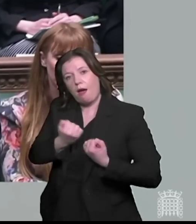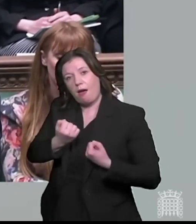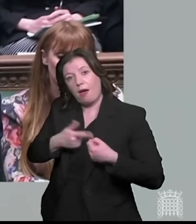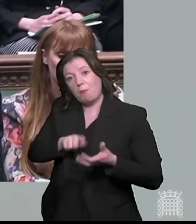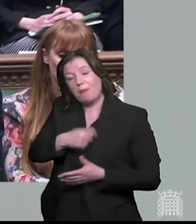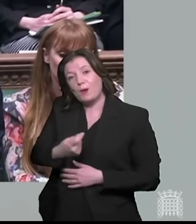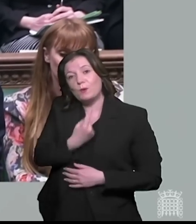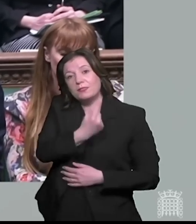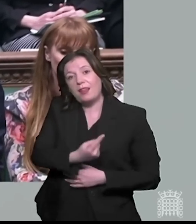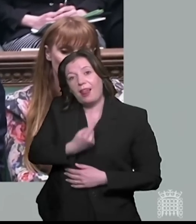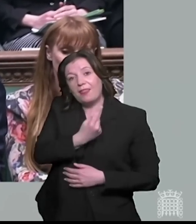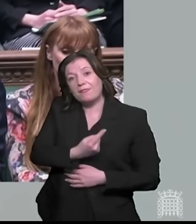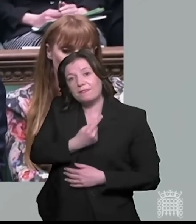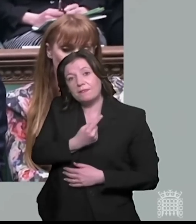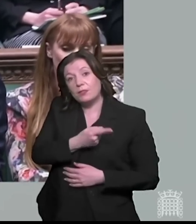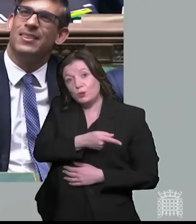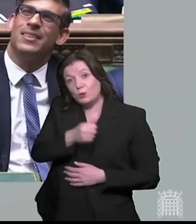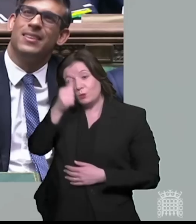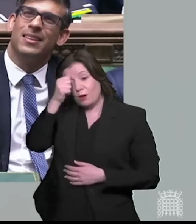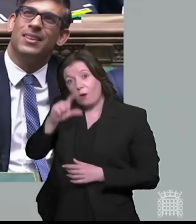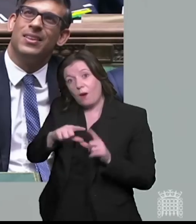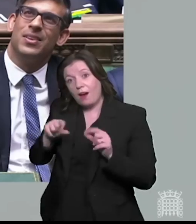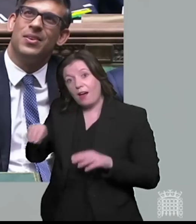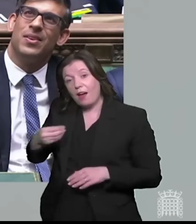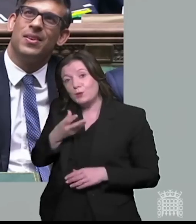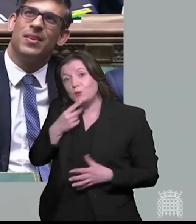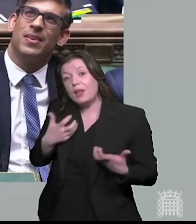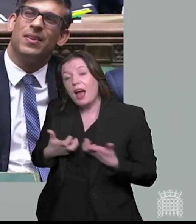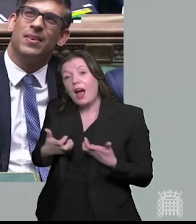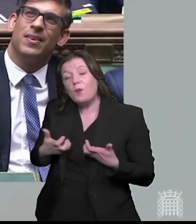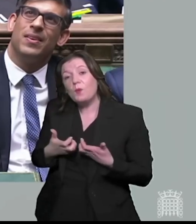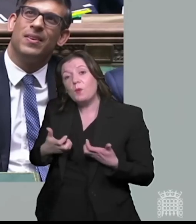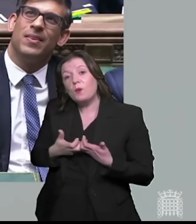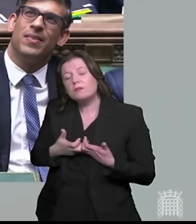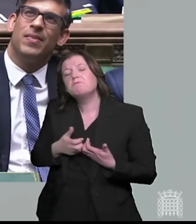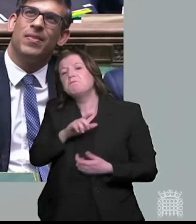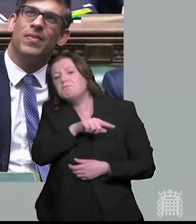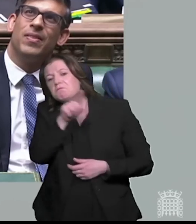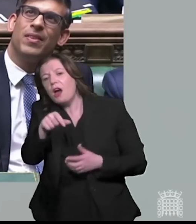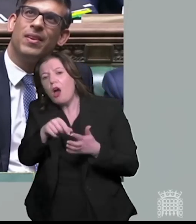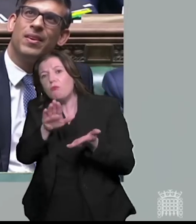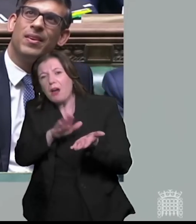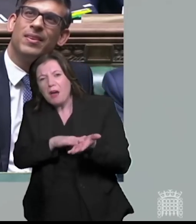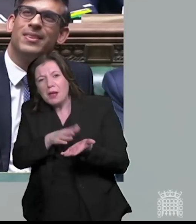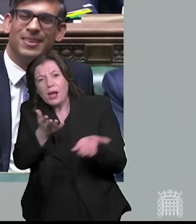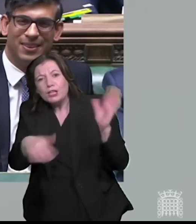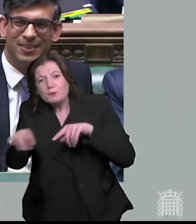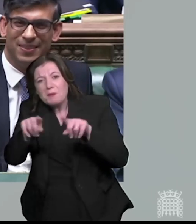sake, make sure you know how to use a debit card. And I look forward to the Prime Minister promoting the swimming pools